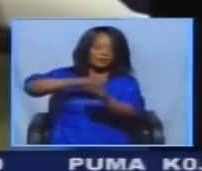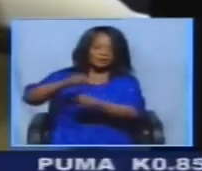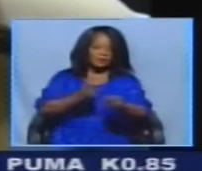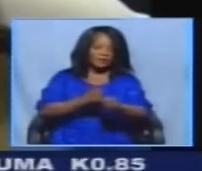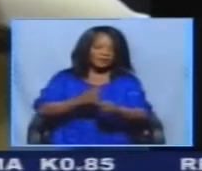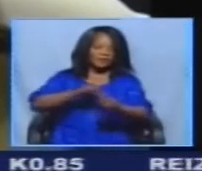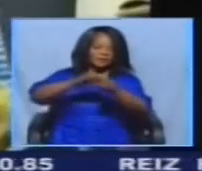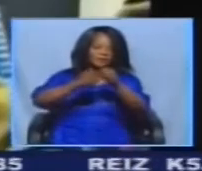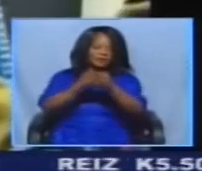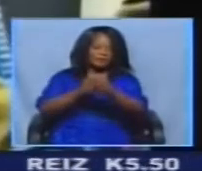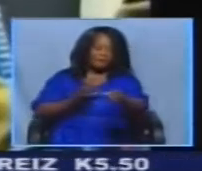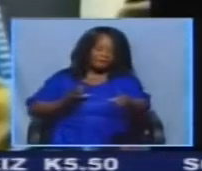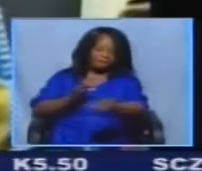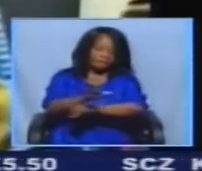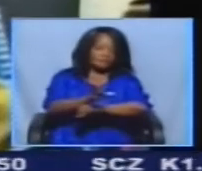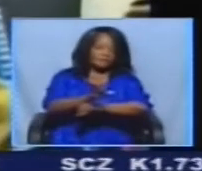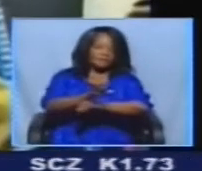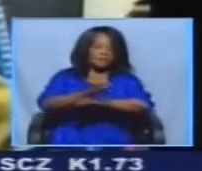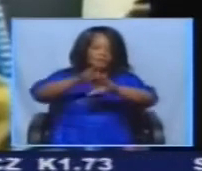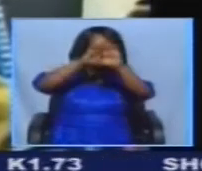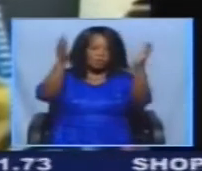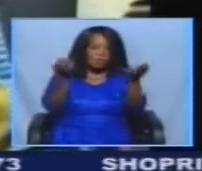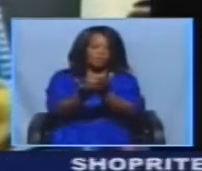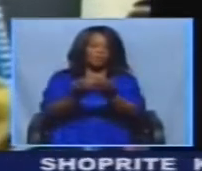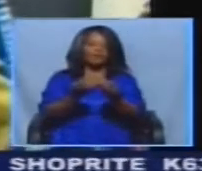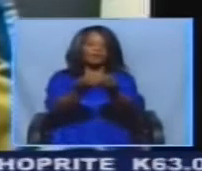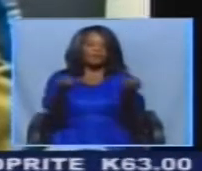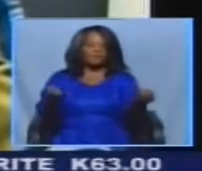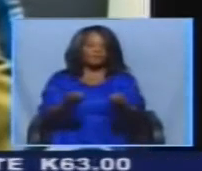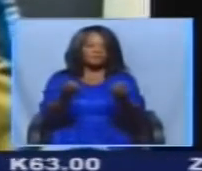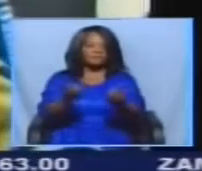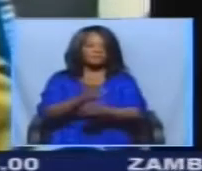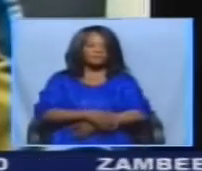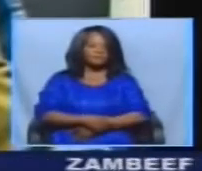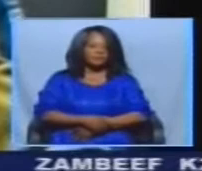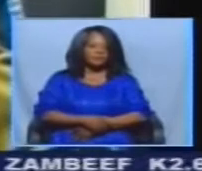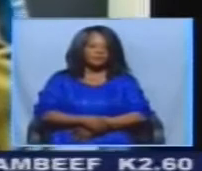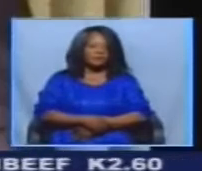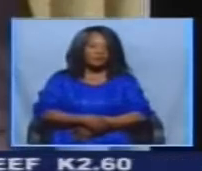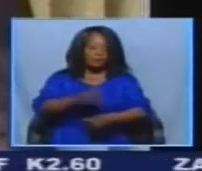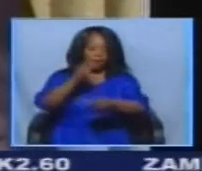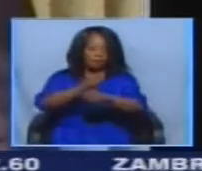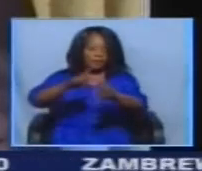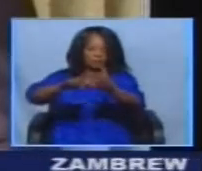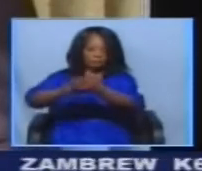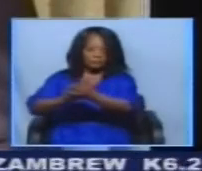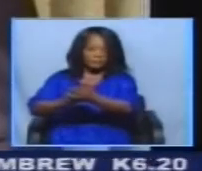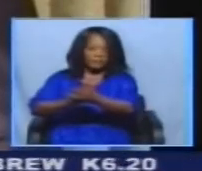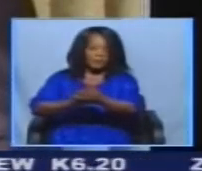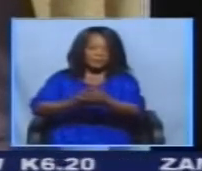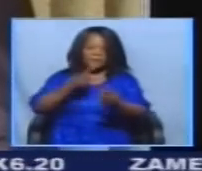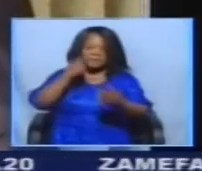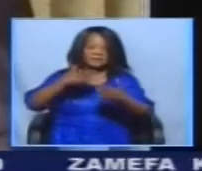posed by the global environment. The course you are about to embark on is intended to produce